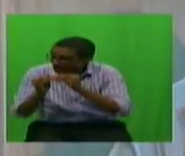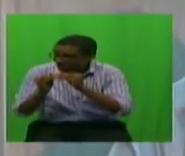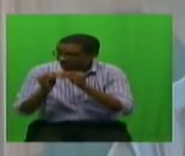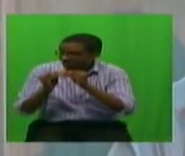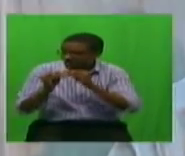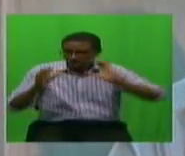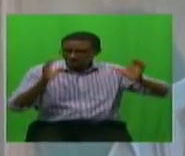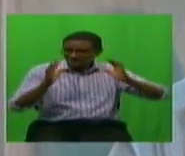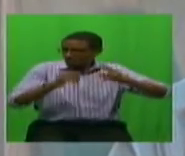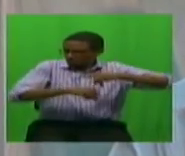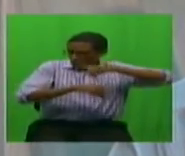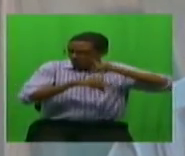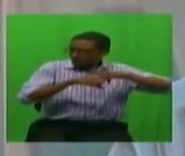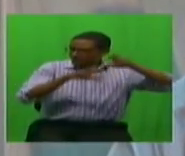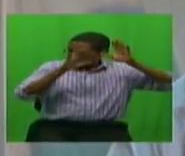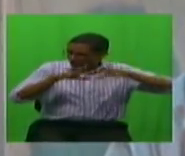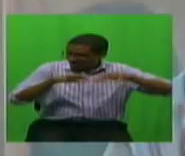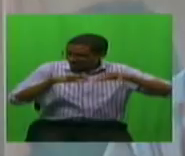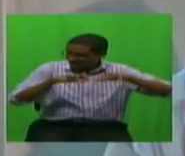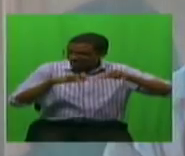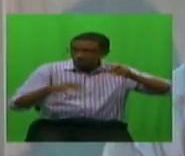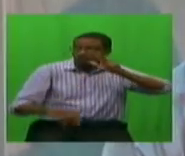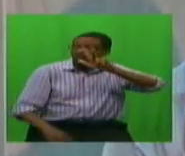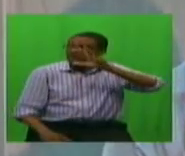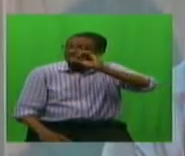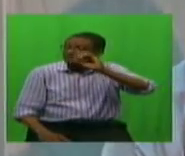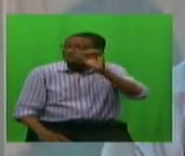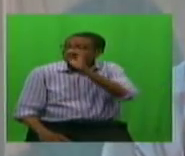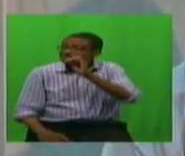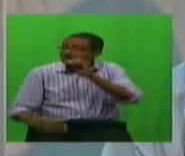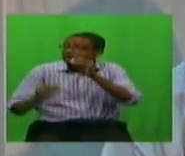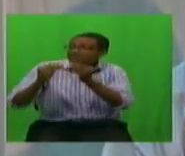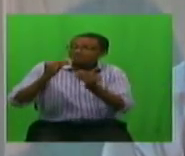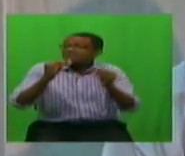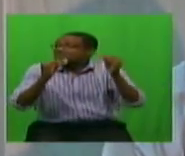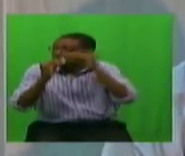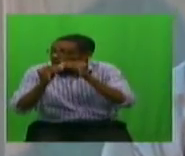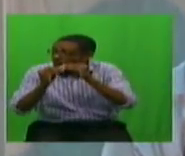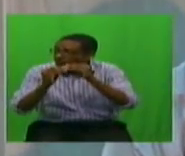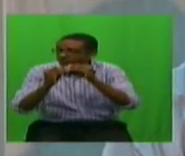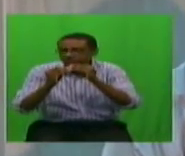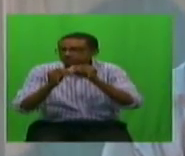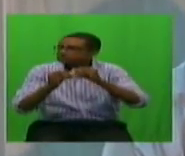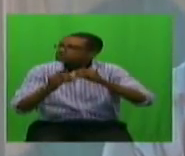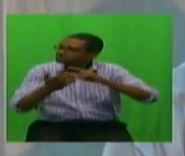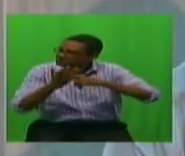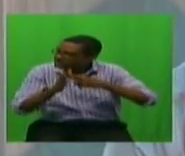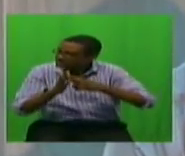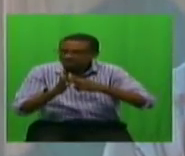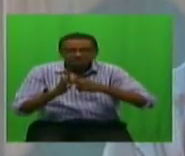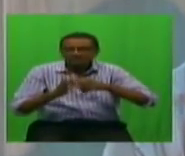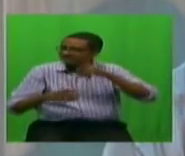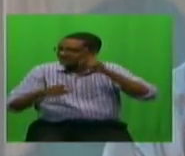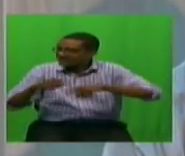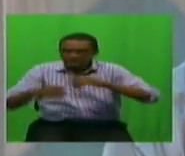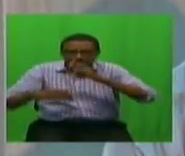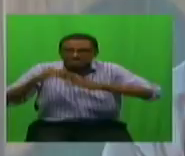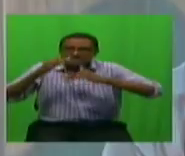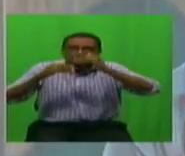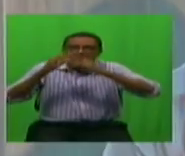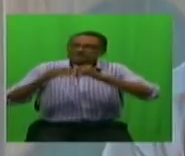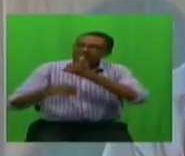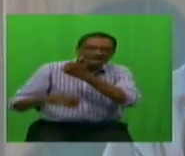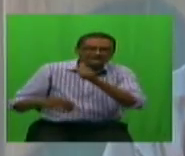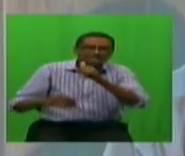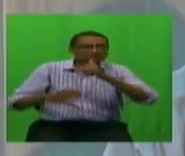2 days. There is no infrastructure that is going to prevent in floodplains flooding from taking